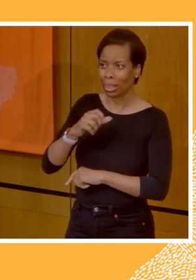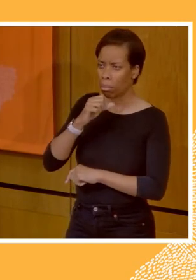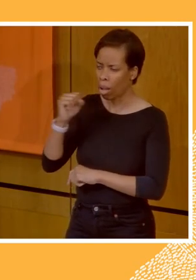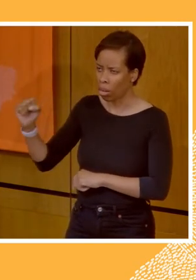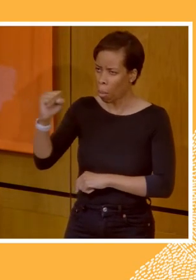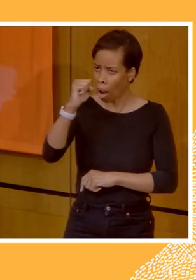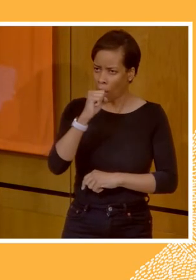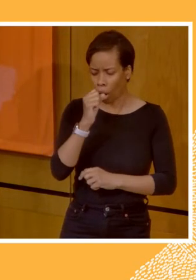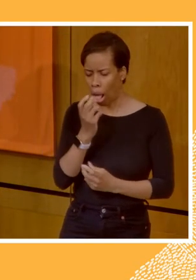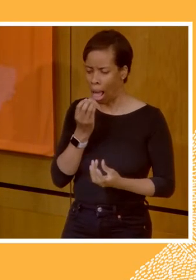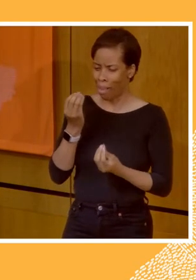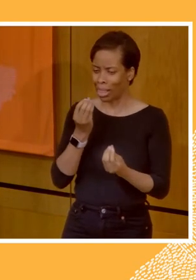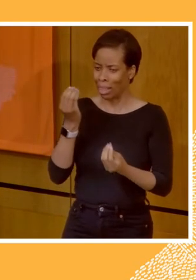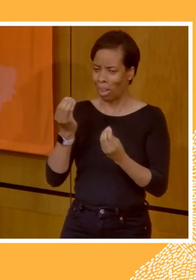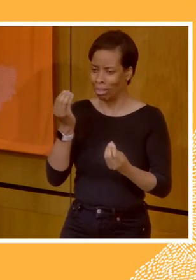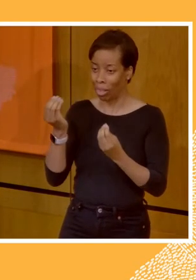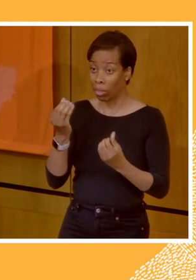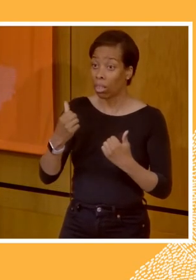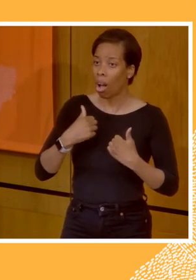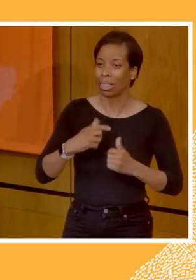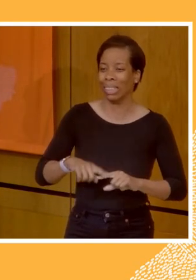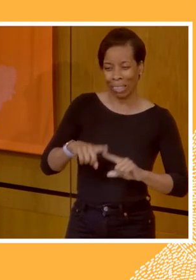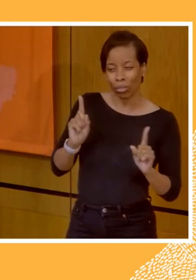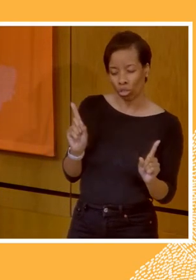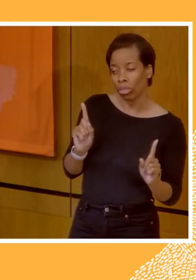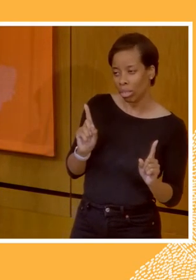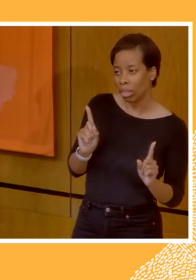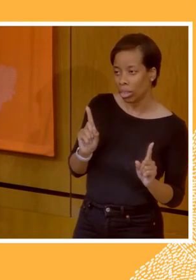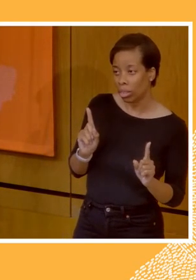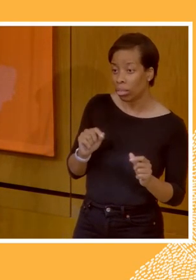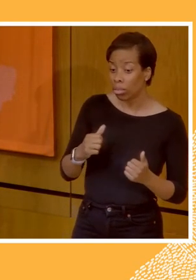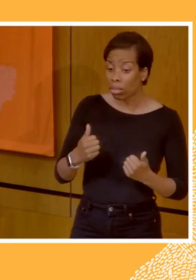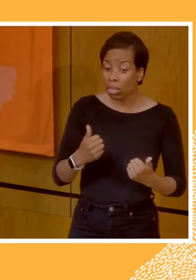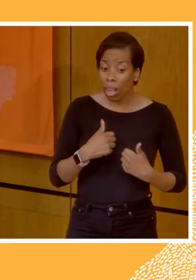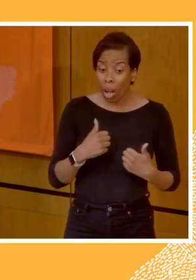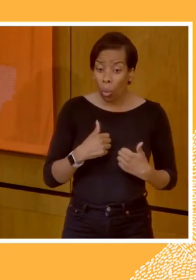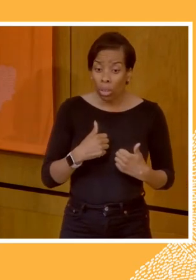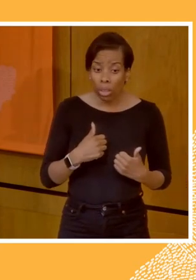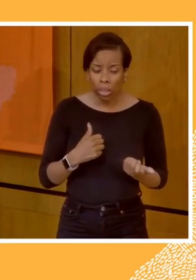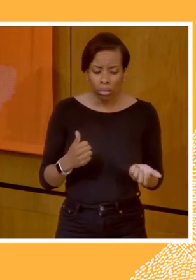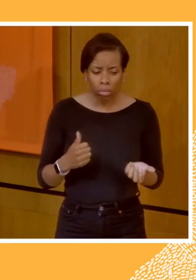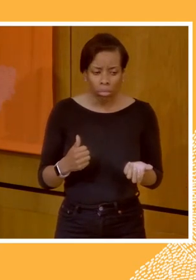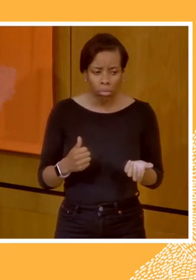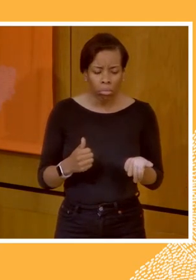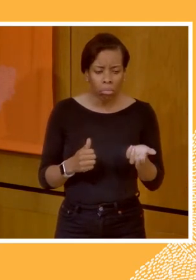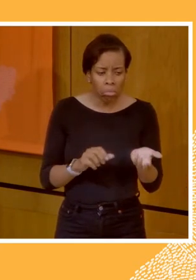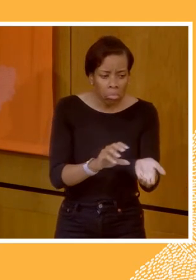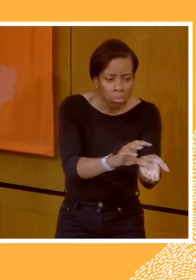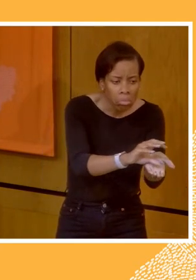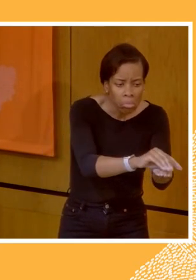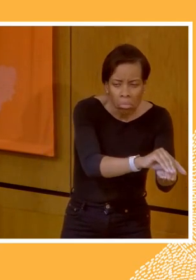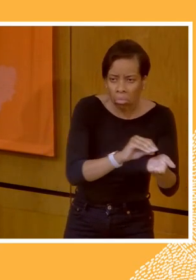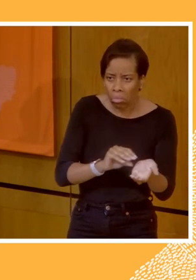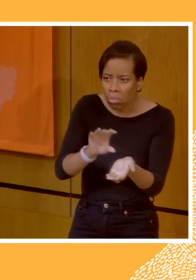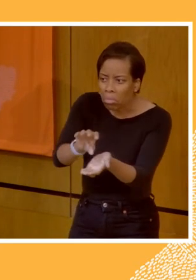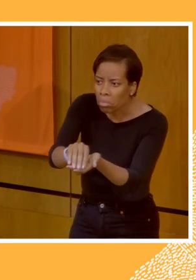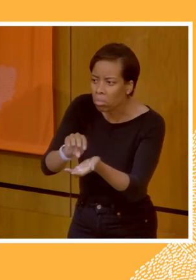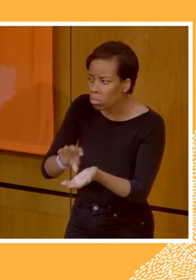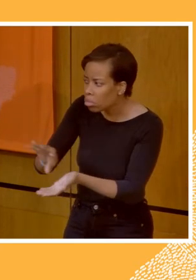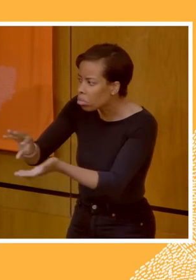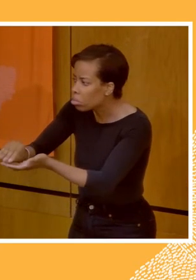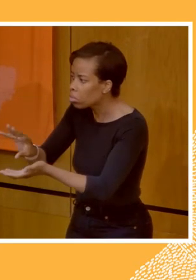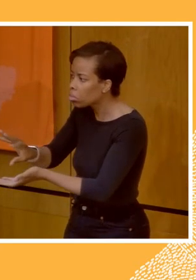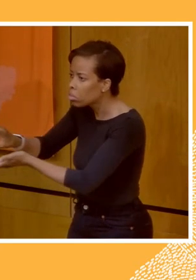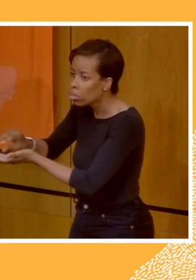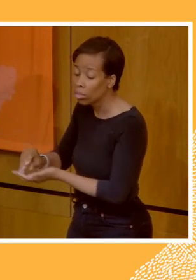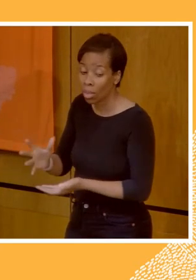the podcast we're making. Our podcast is fundamentally discrete individual audio pieces that use the land on which